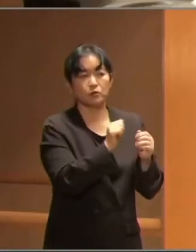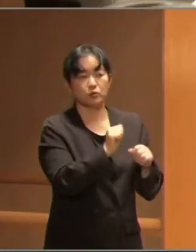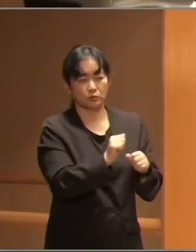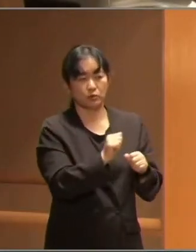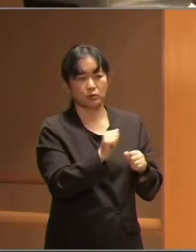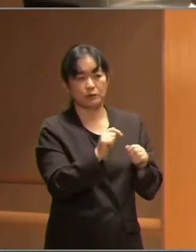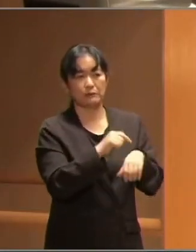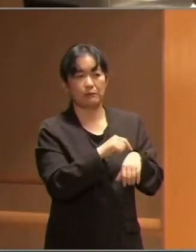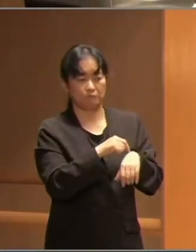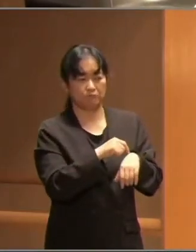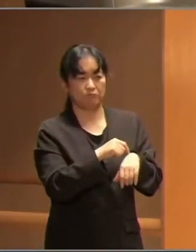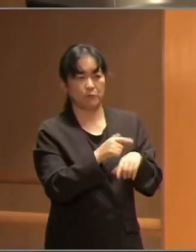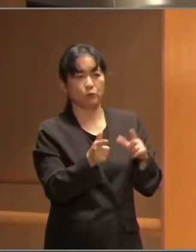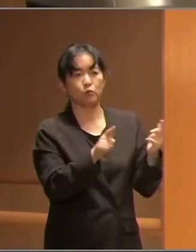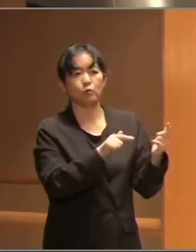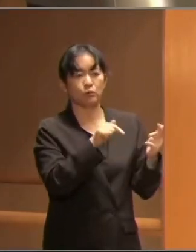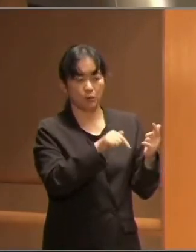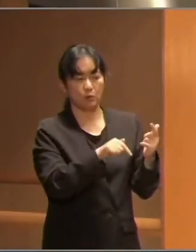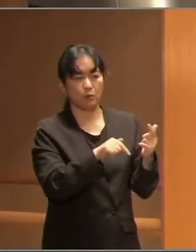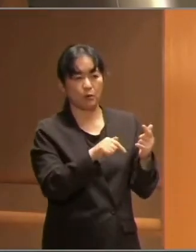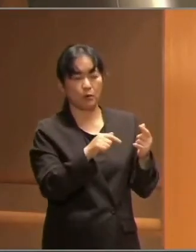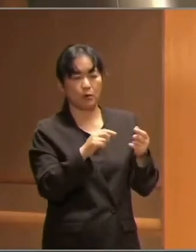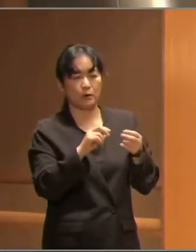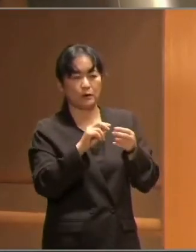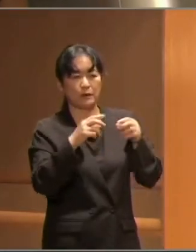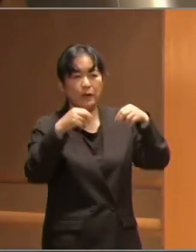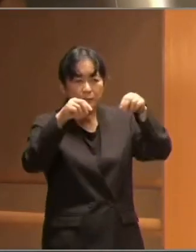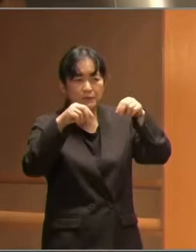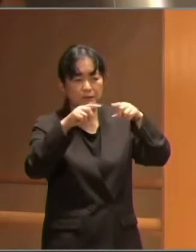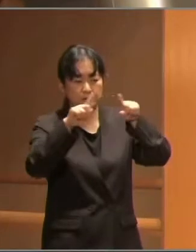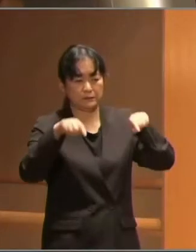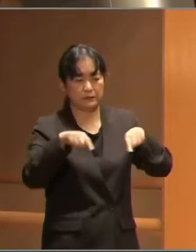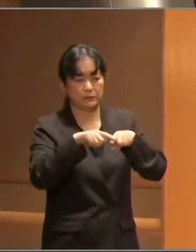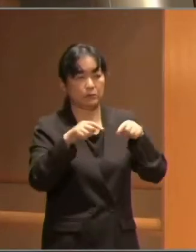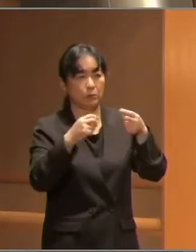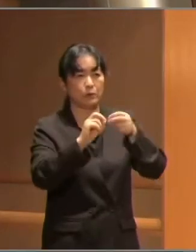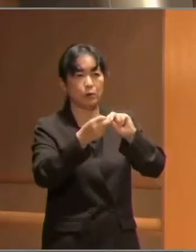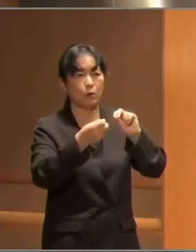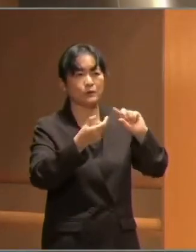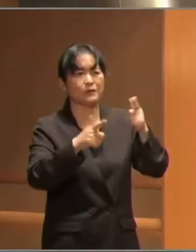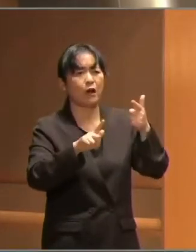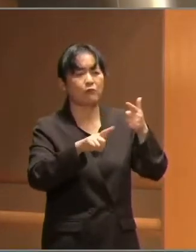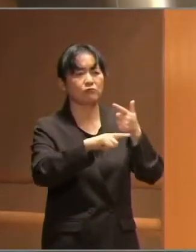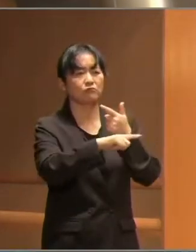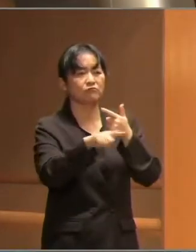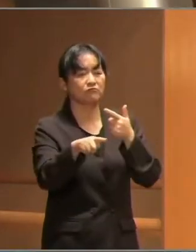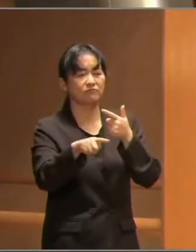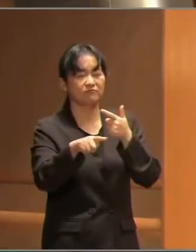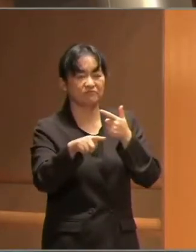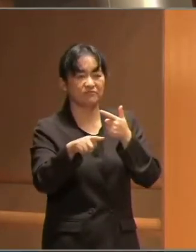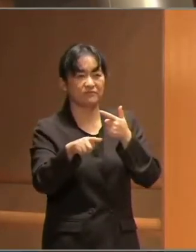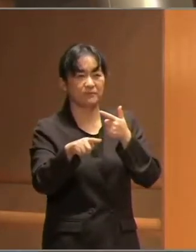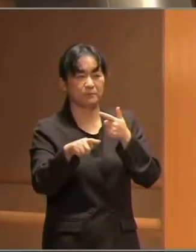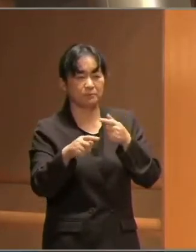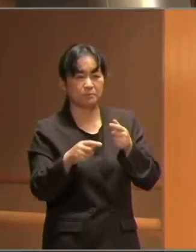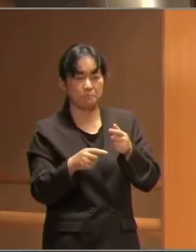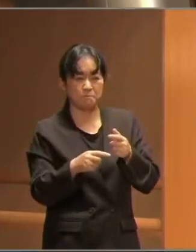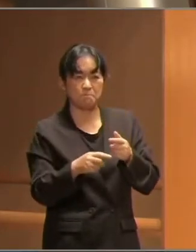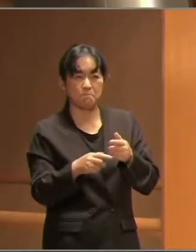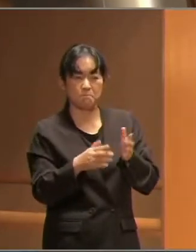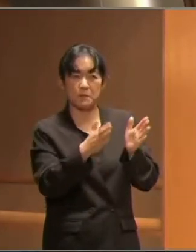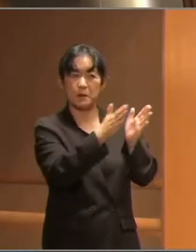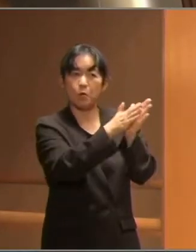completely different in the color of the paper because the strength of the sunlight is different. The